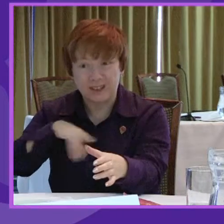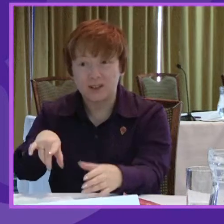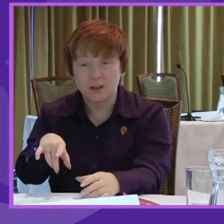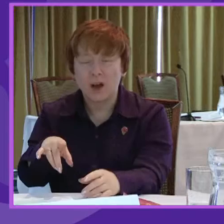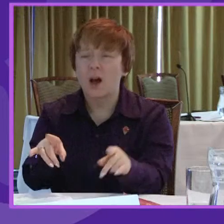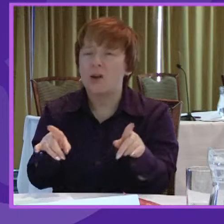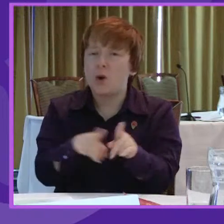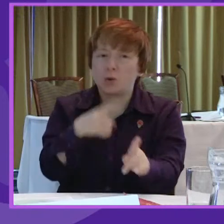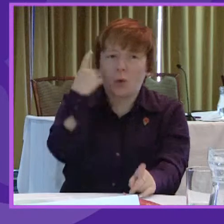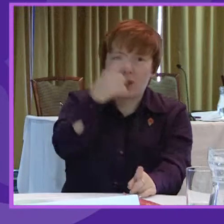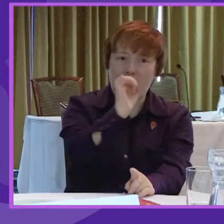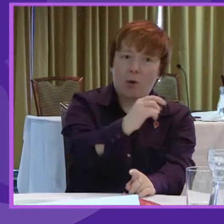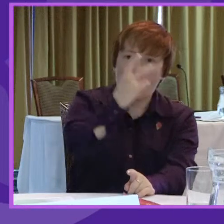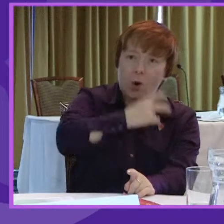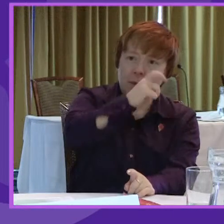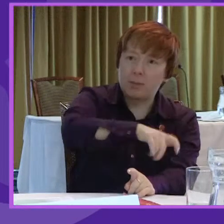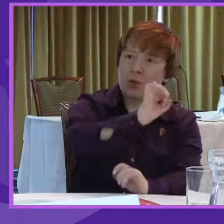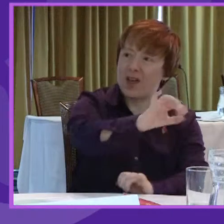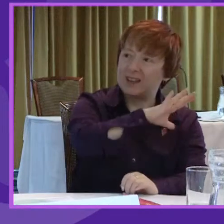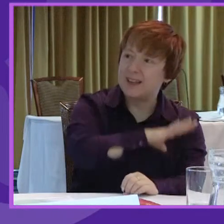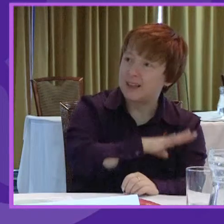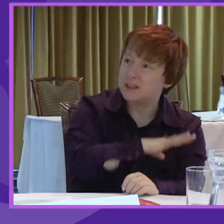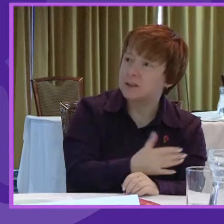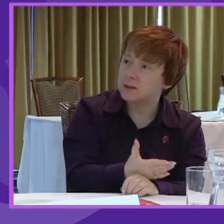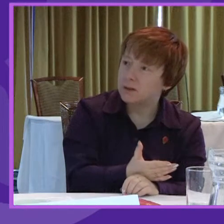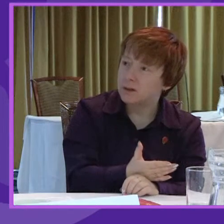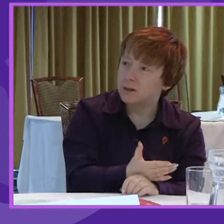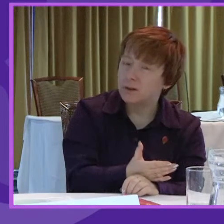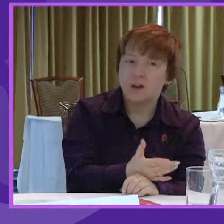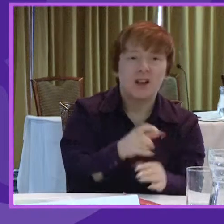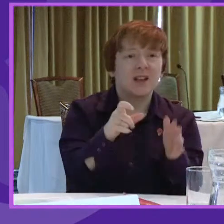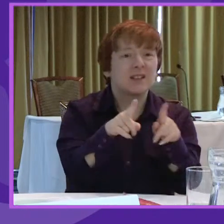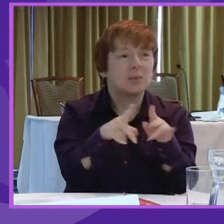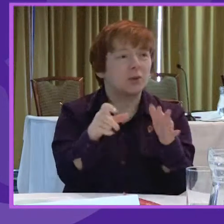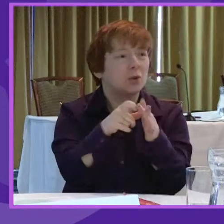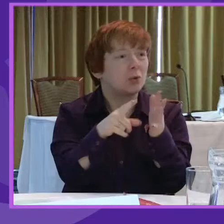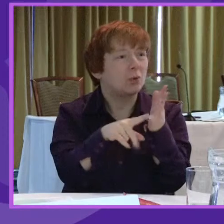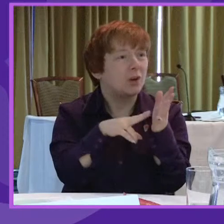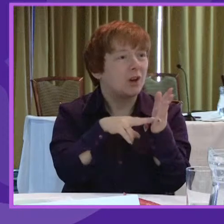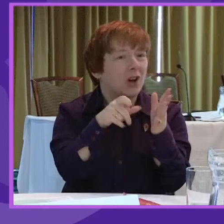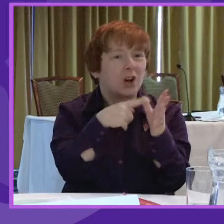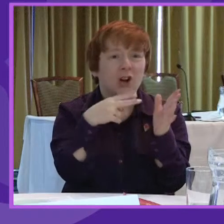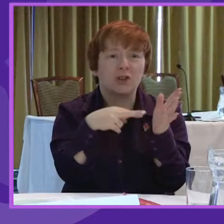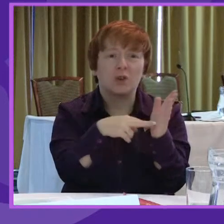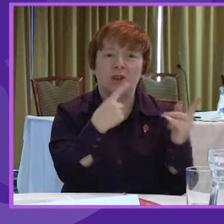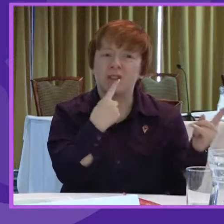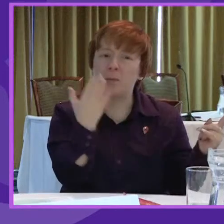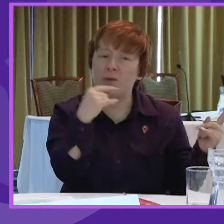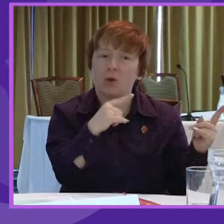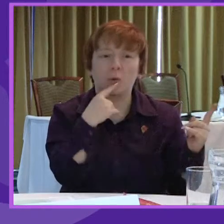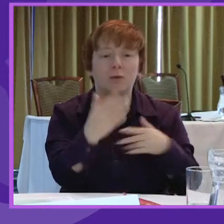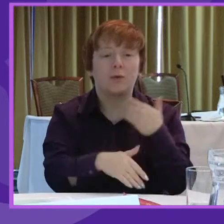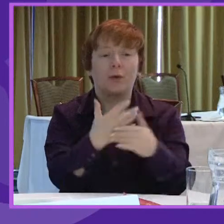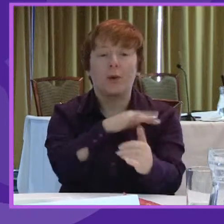thing as Duncan was just saying about the third sector, it's not something you get to the end of it and then go, oh, does this quite fit for older people? No, we'll just